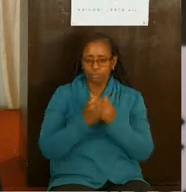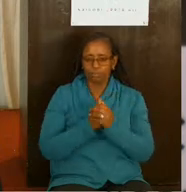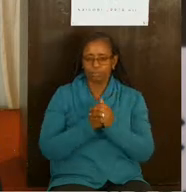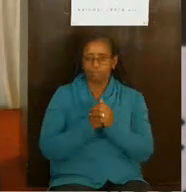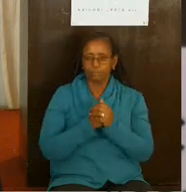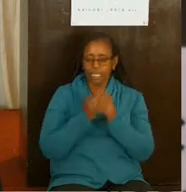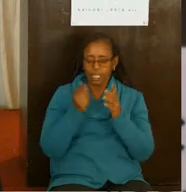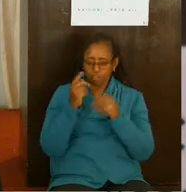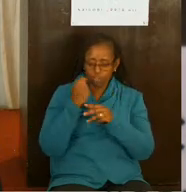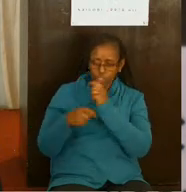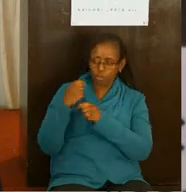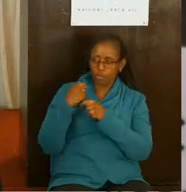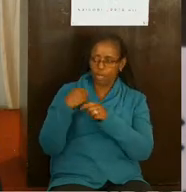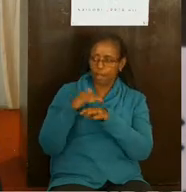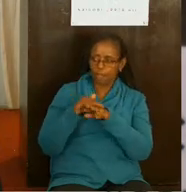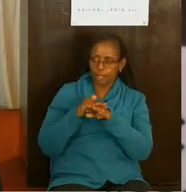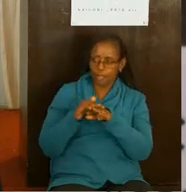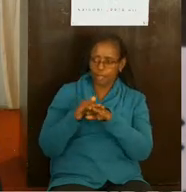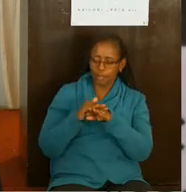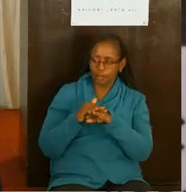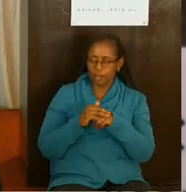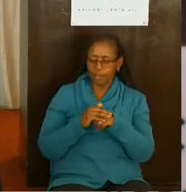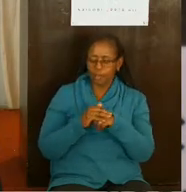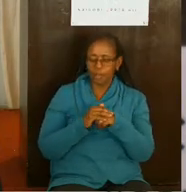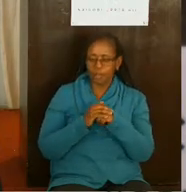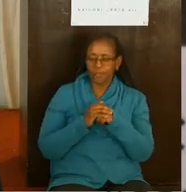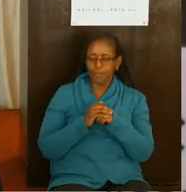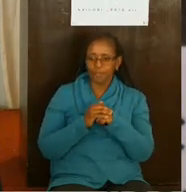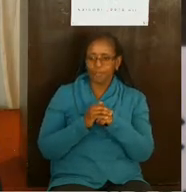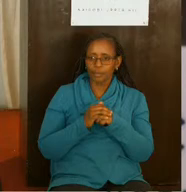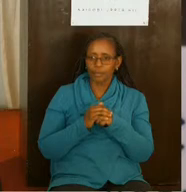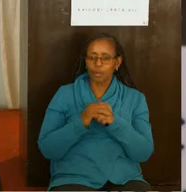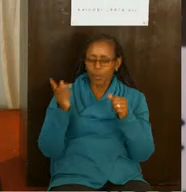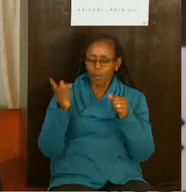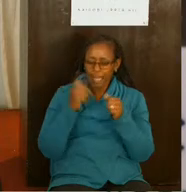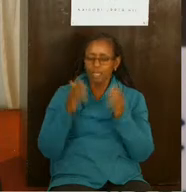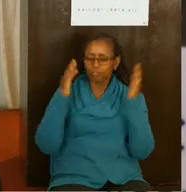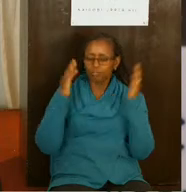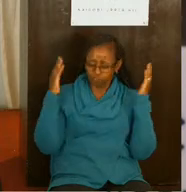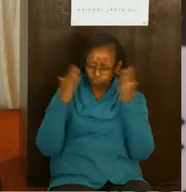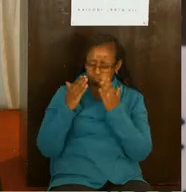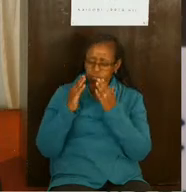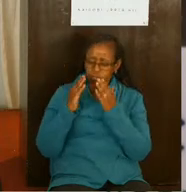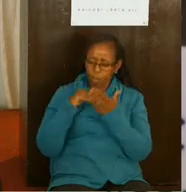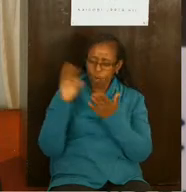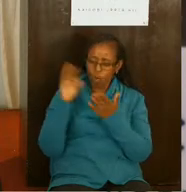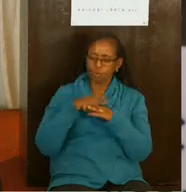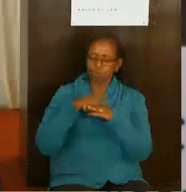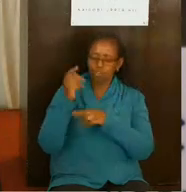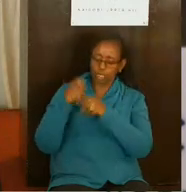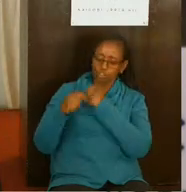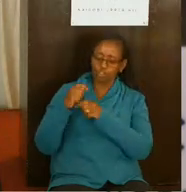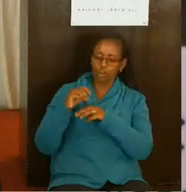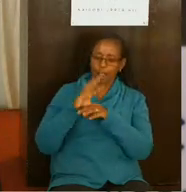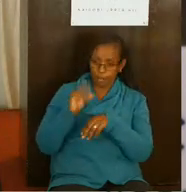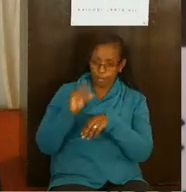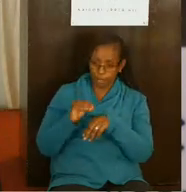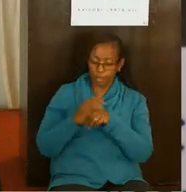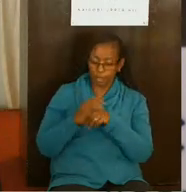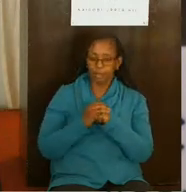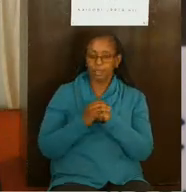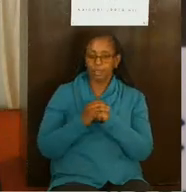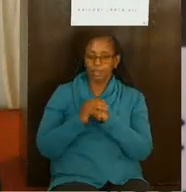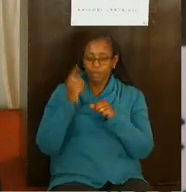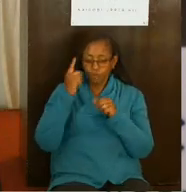traditional Africa so we anchored ourselves in traditional Africa now coming to the